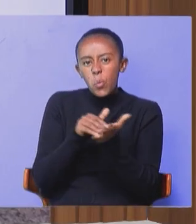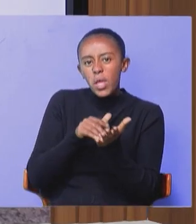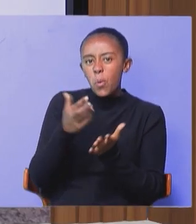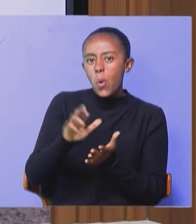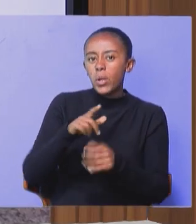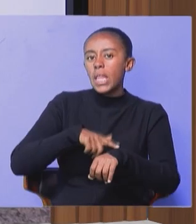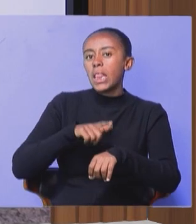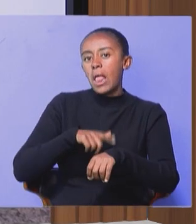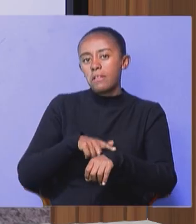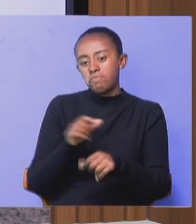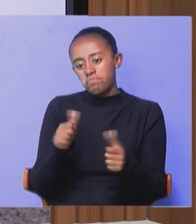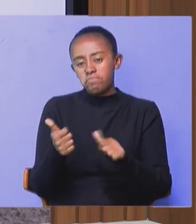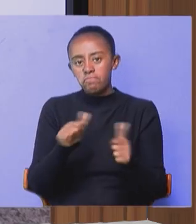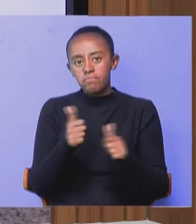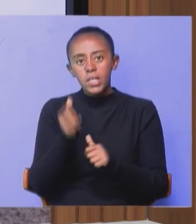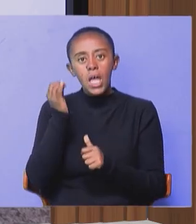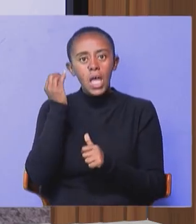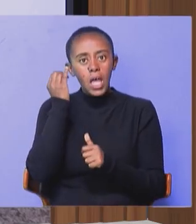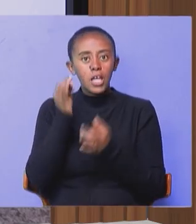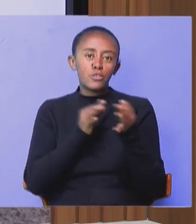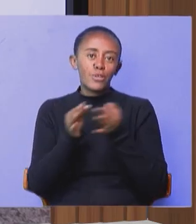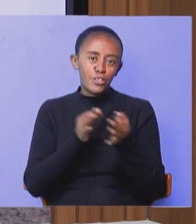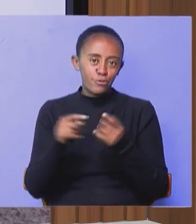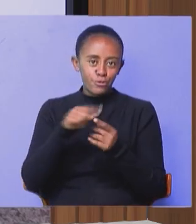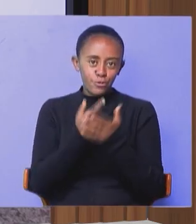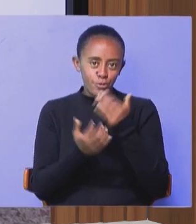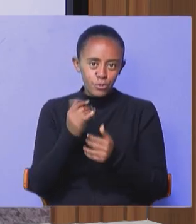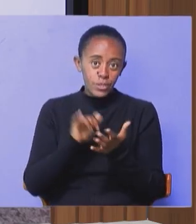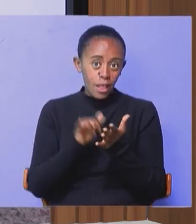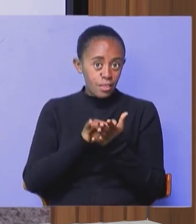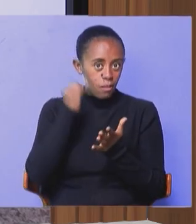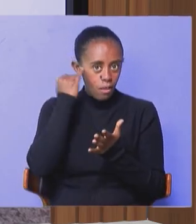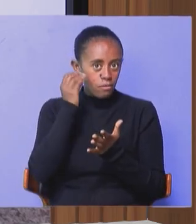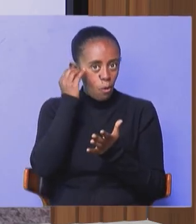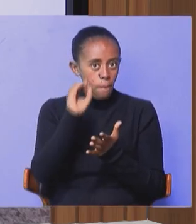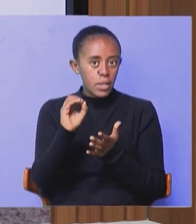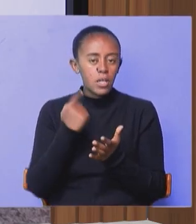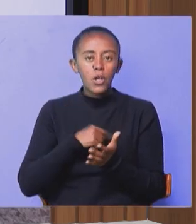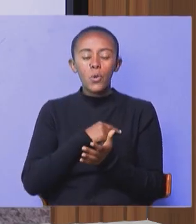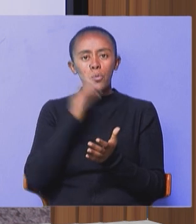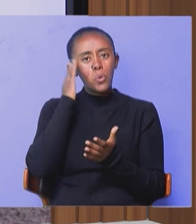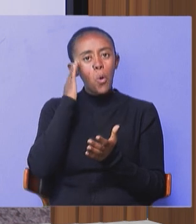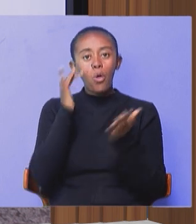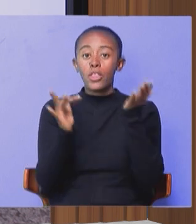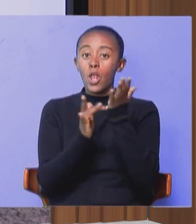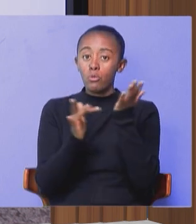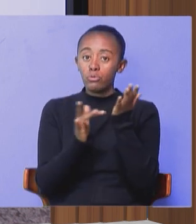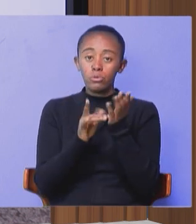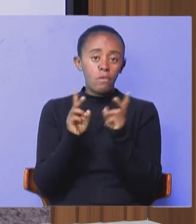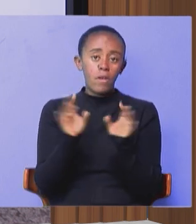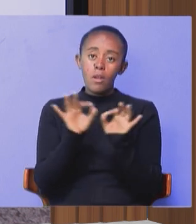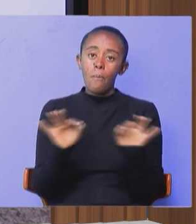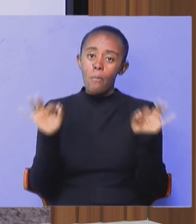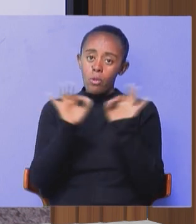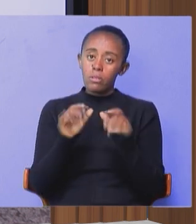a tentative common expression to talk about that opinion. So we know technology is very